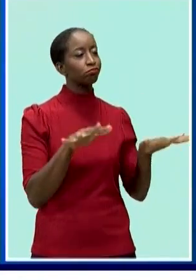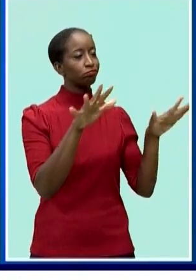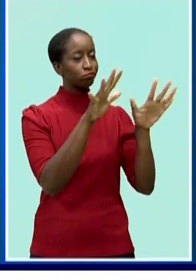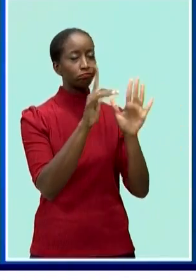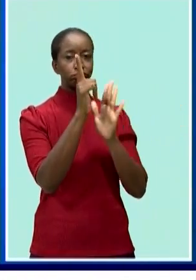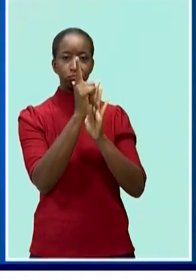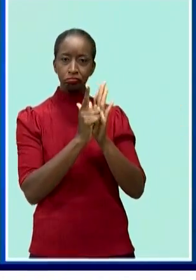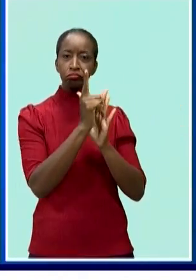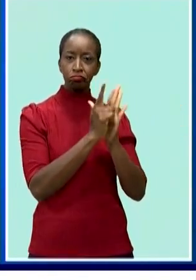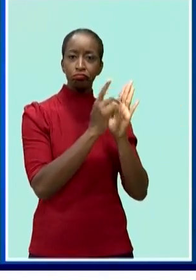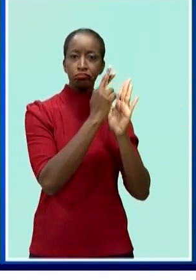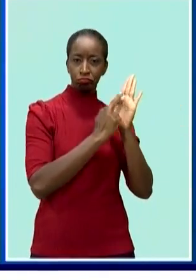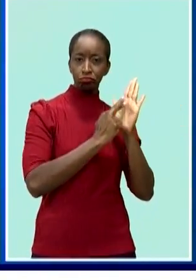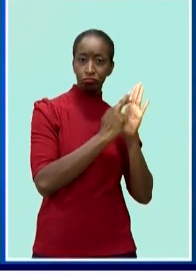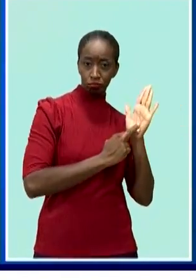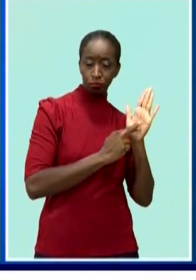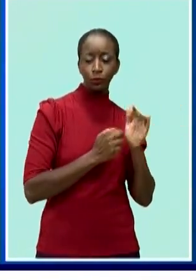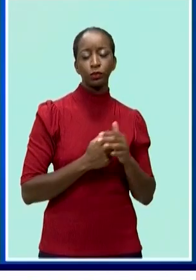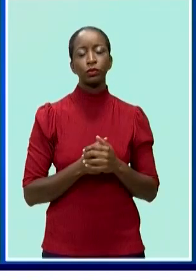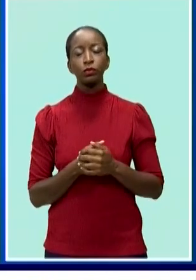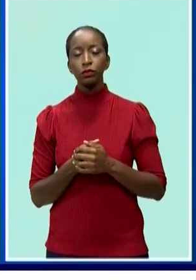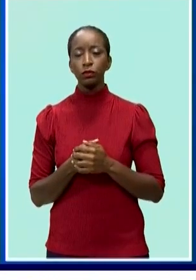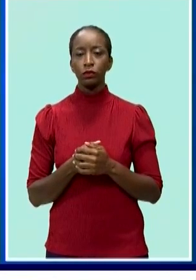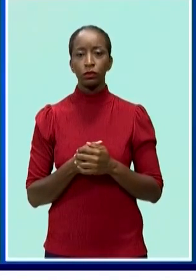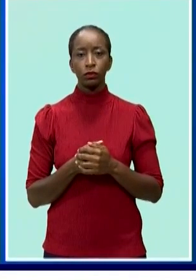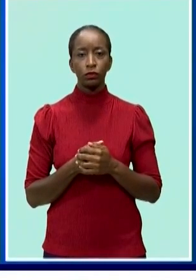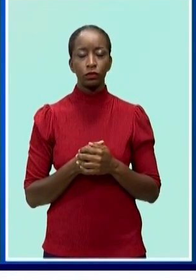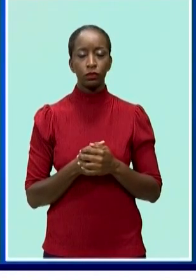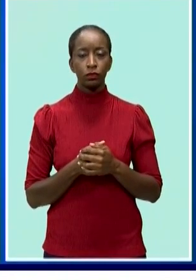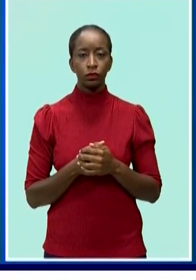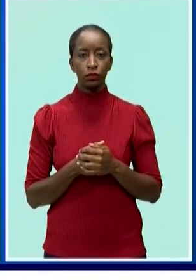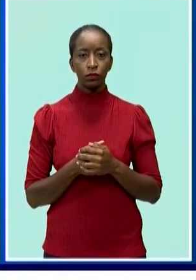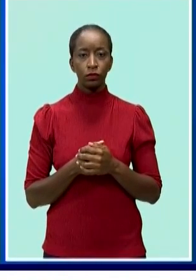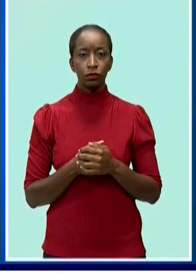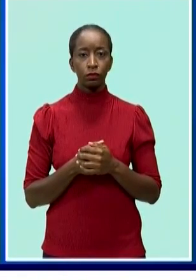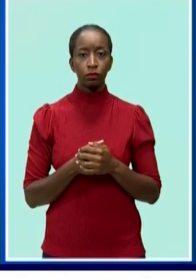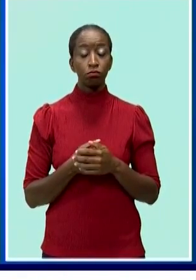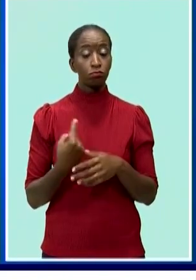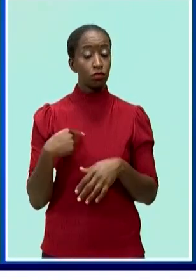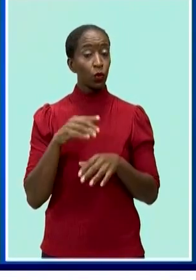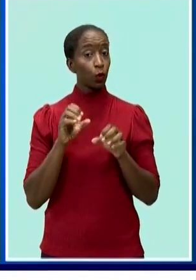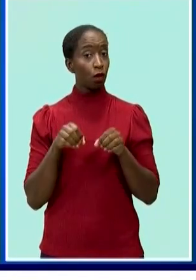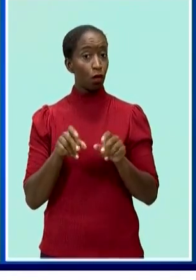Financial Services Commission have the opportunity to examine